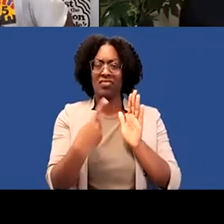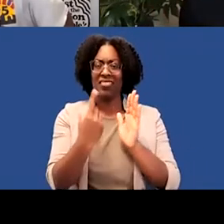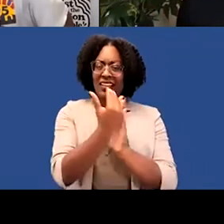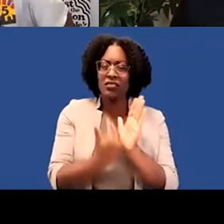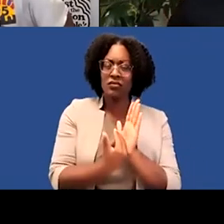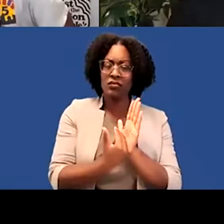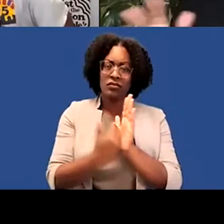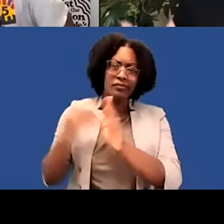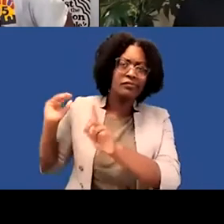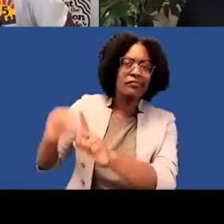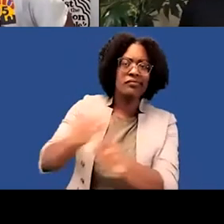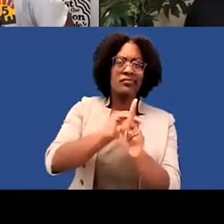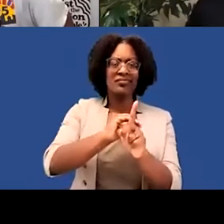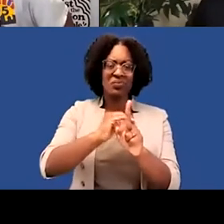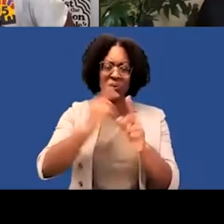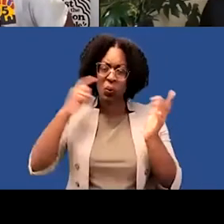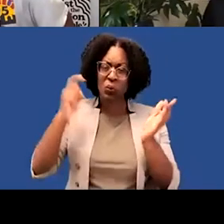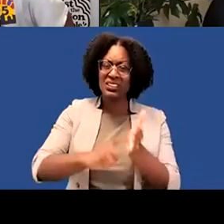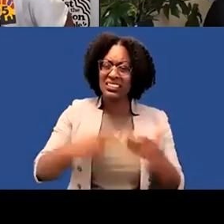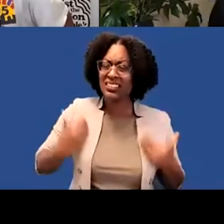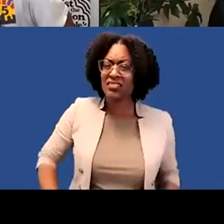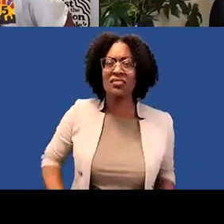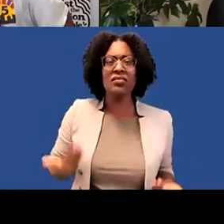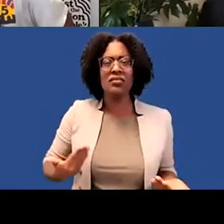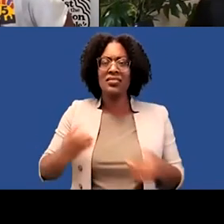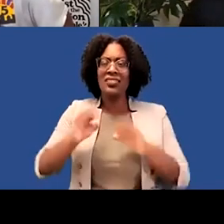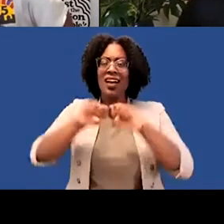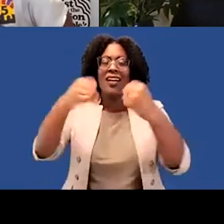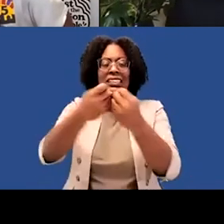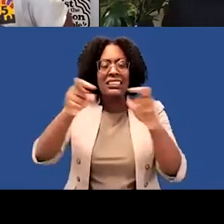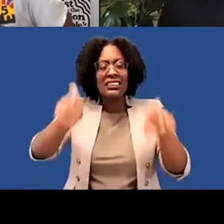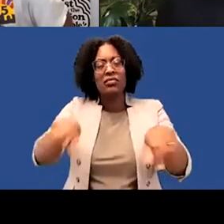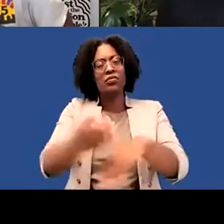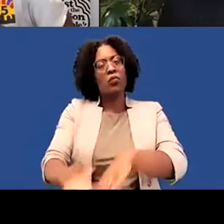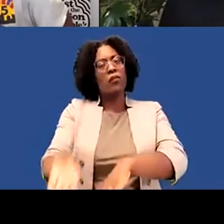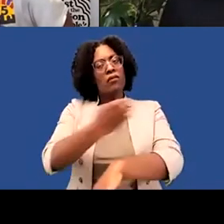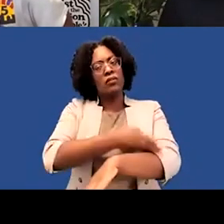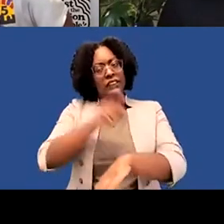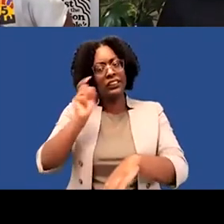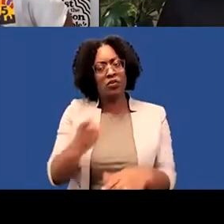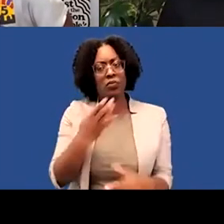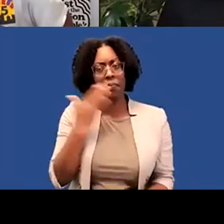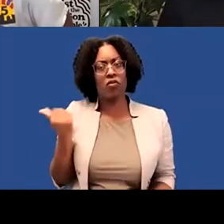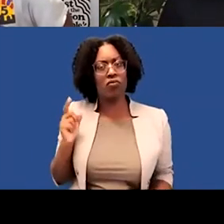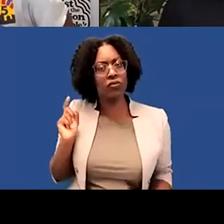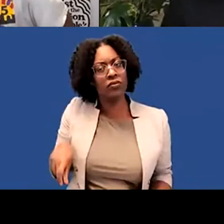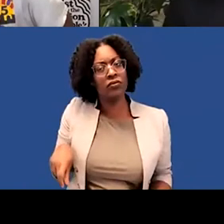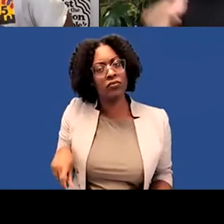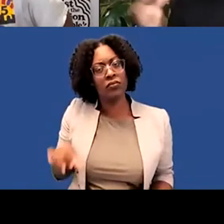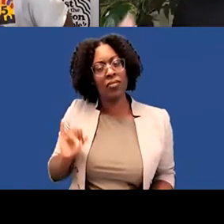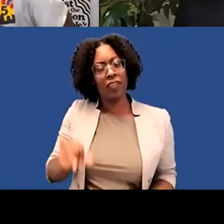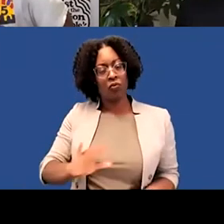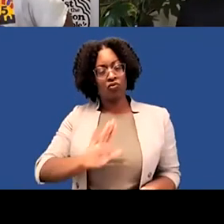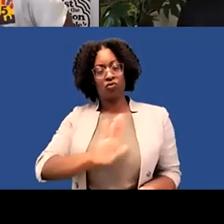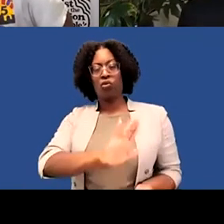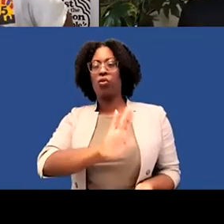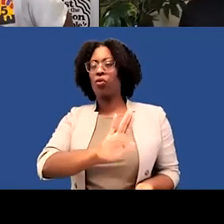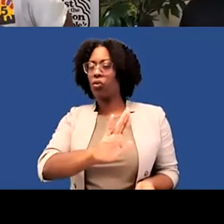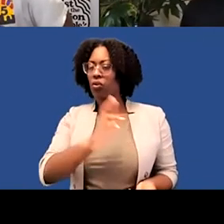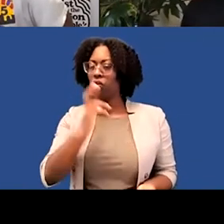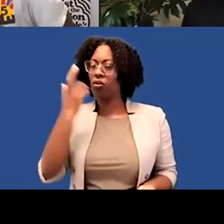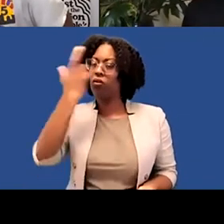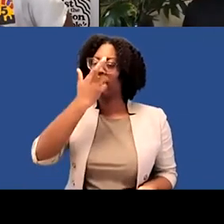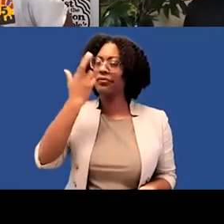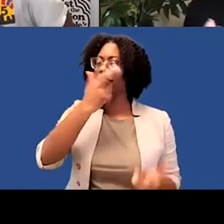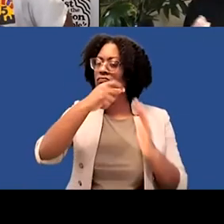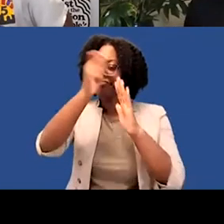people, push society to be better, to get its stuff together. And, you know, that was a powerful moment for